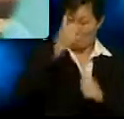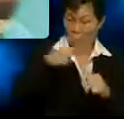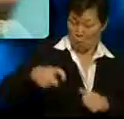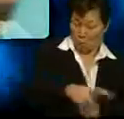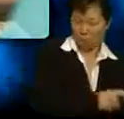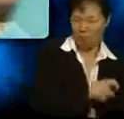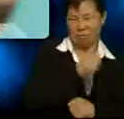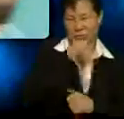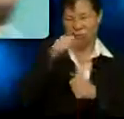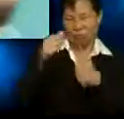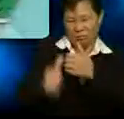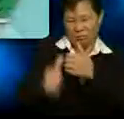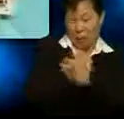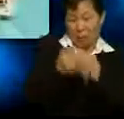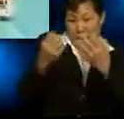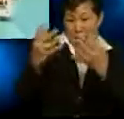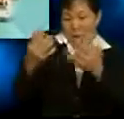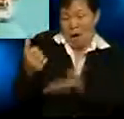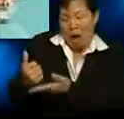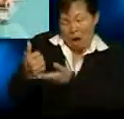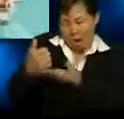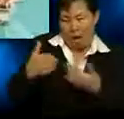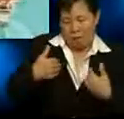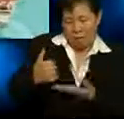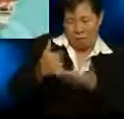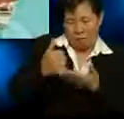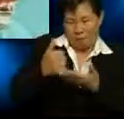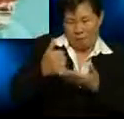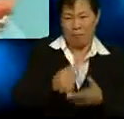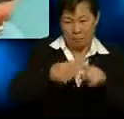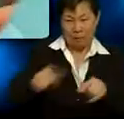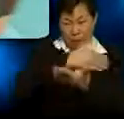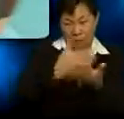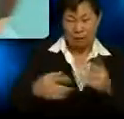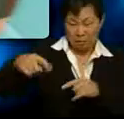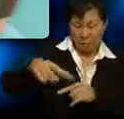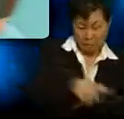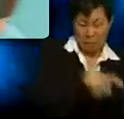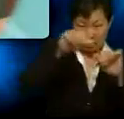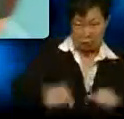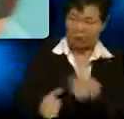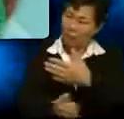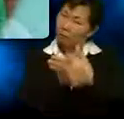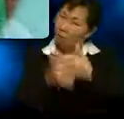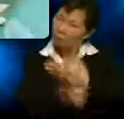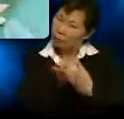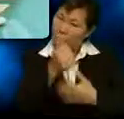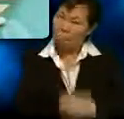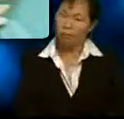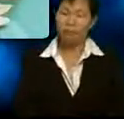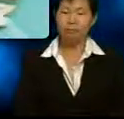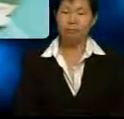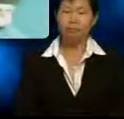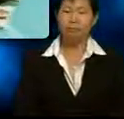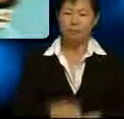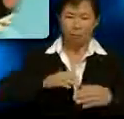are harmless and many are even helpful. However, some kinds of bacteria can be dangerous.